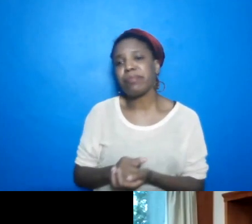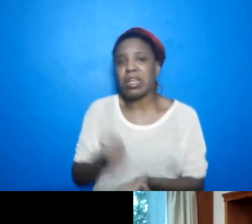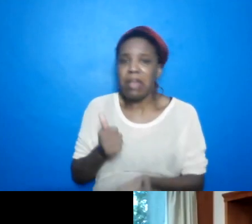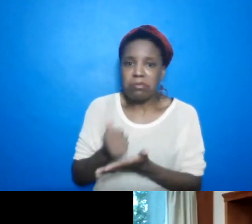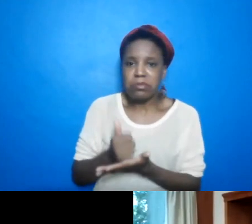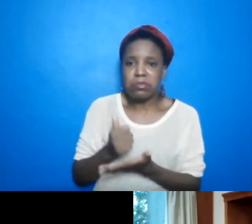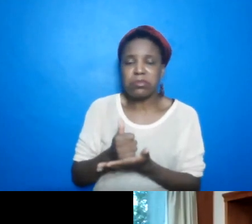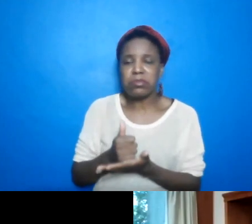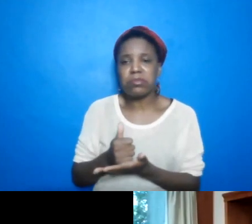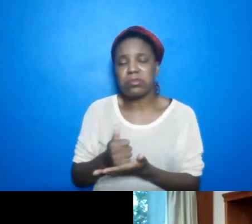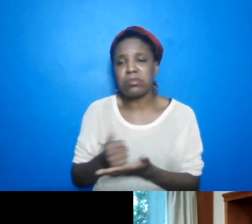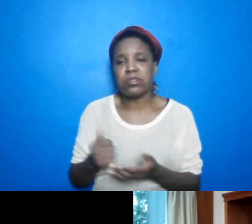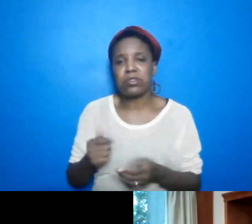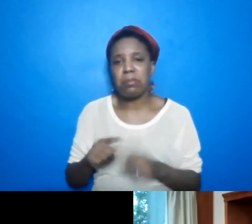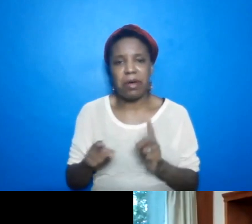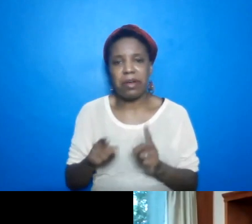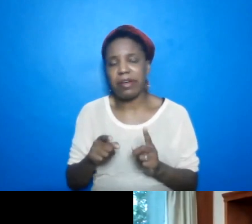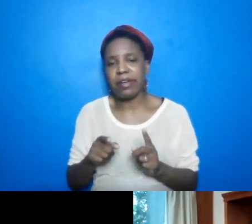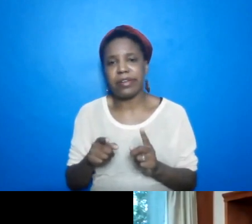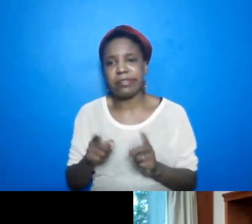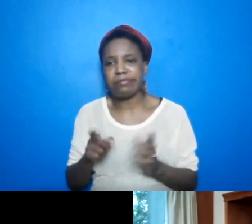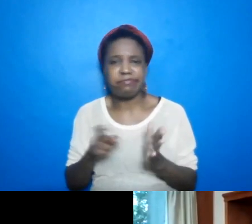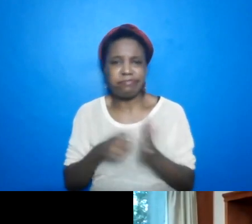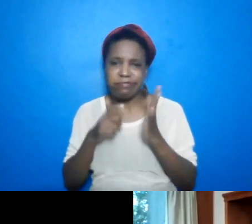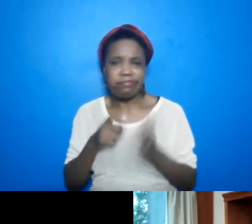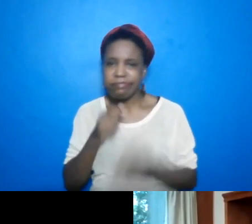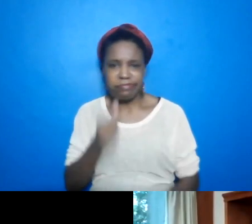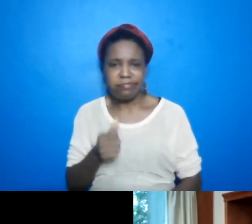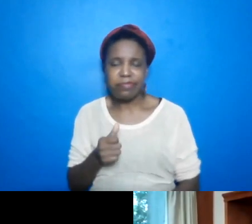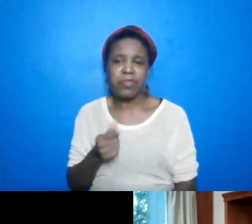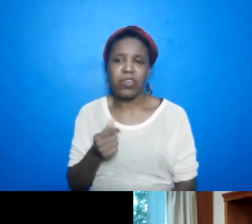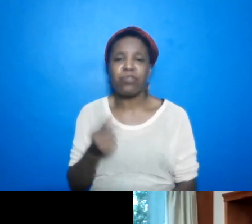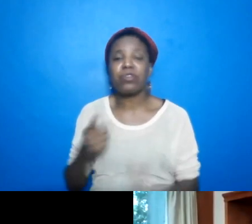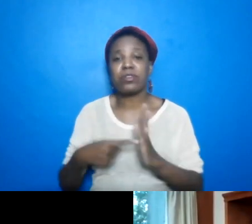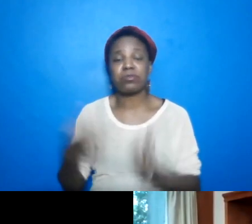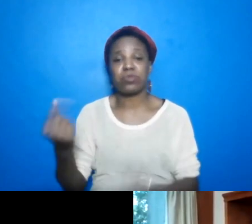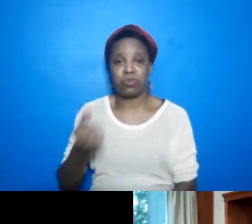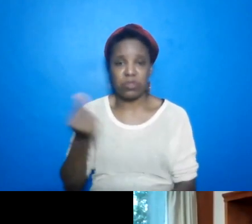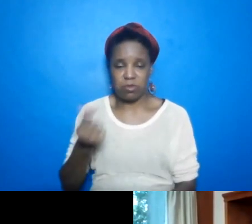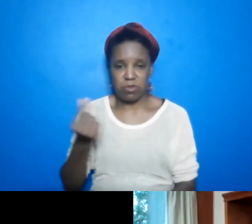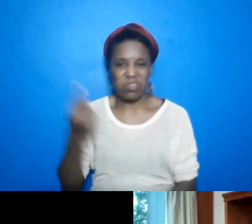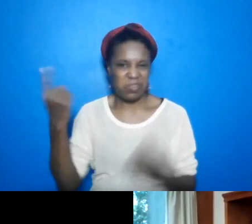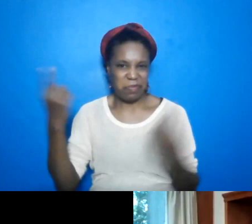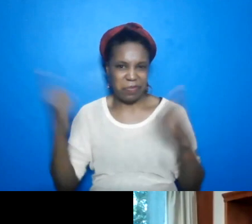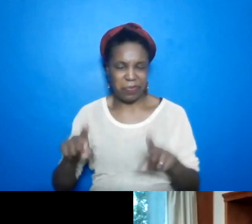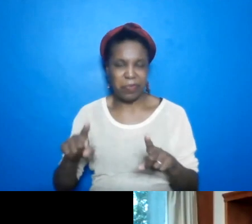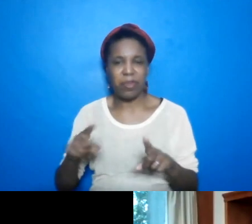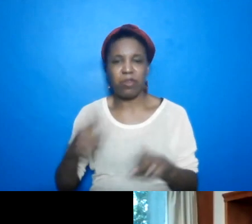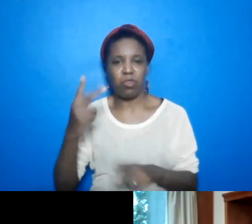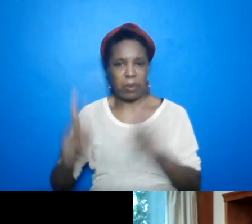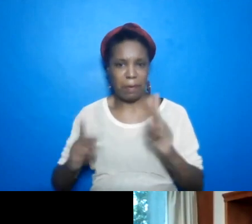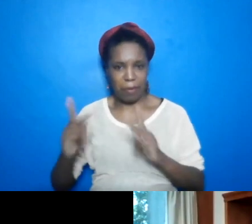In Greensboro, over the course of time, part of what happened was 3 of the people that were working with us got elected to city council